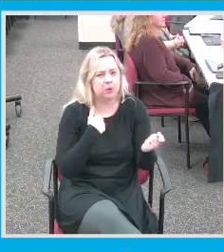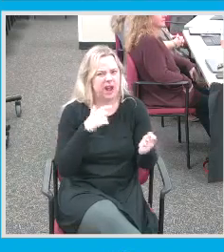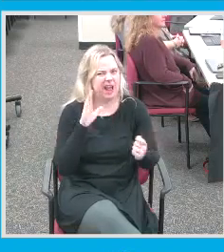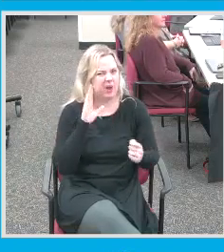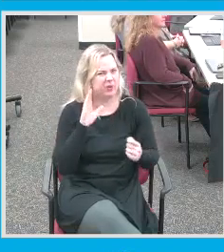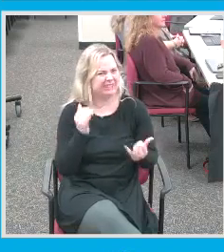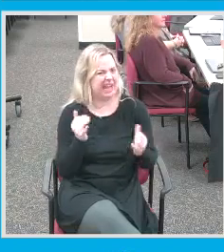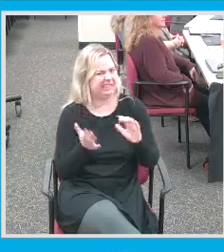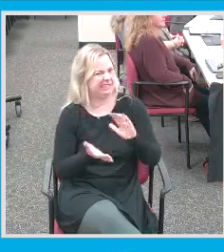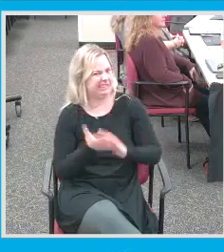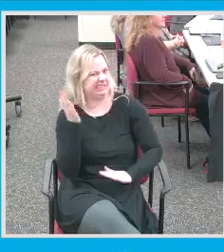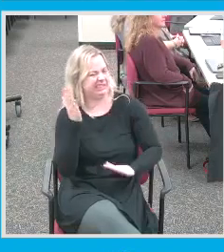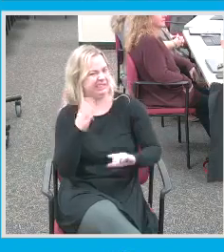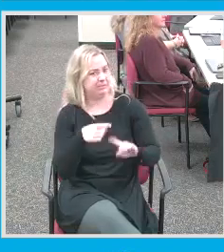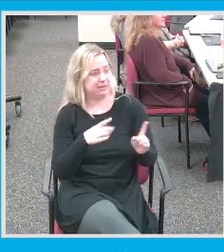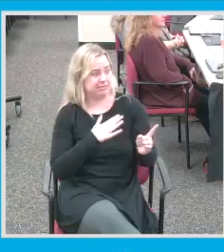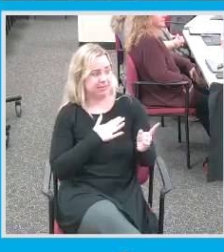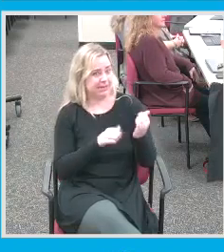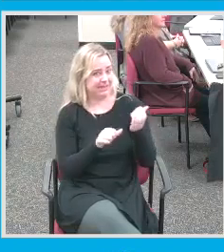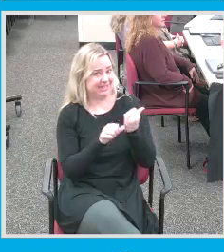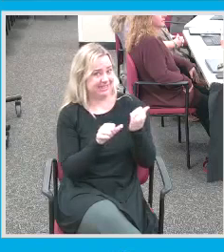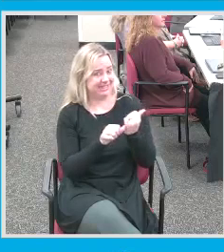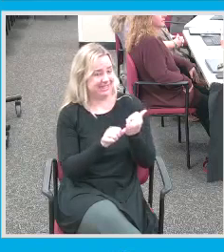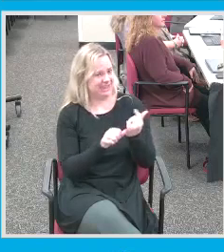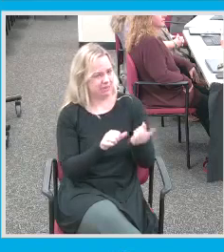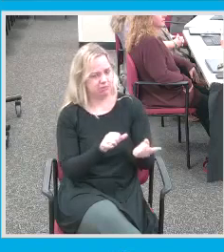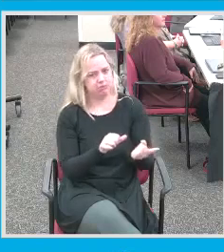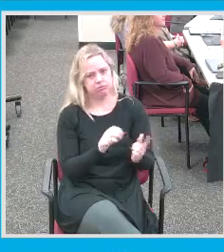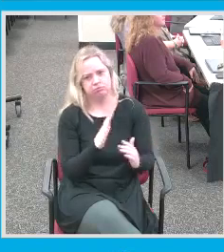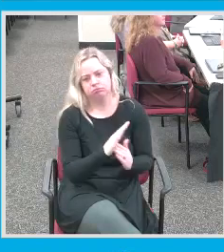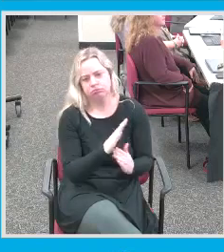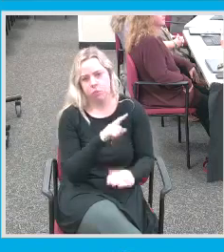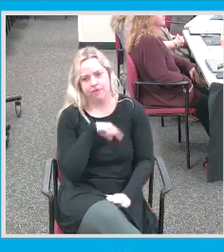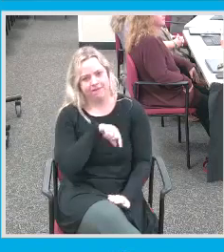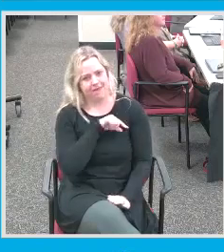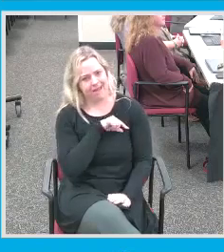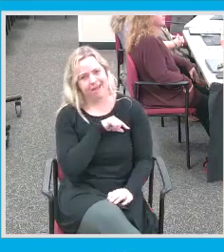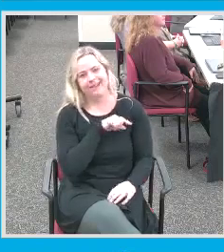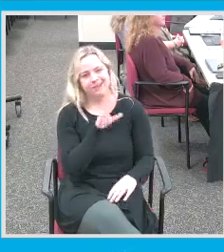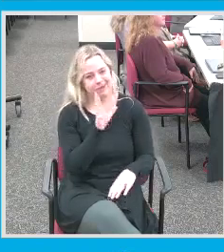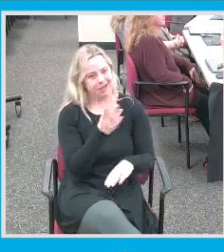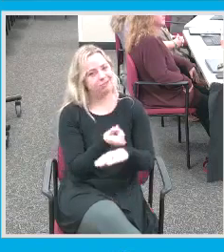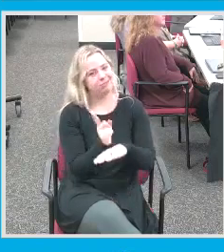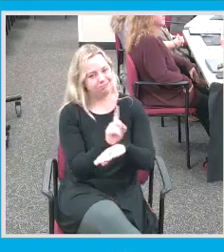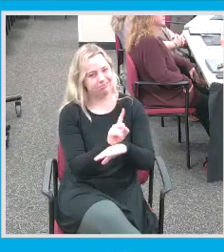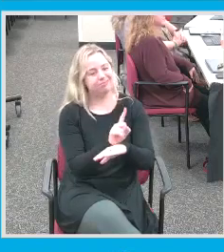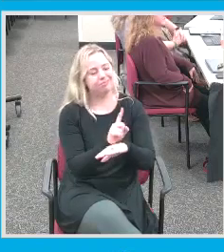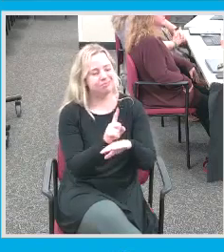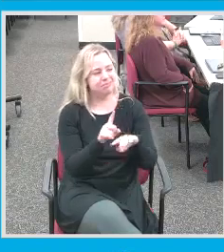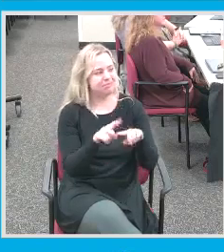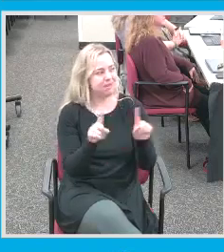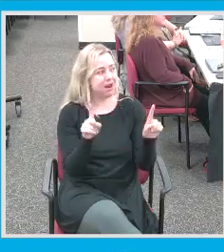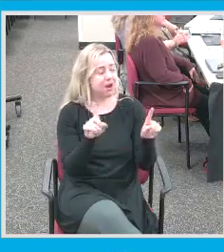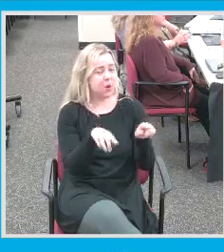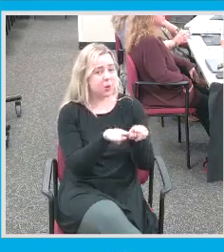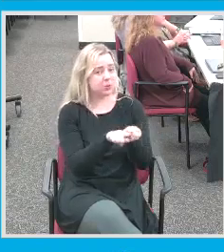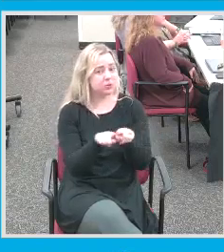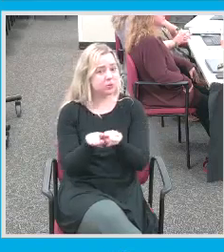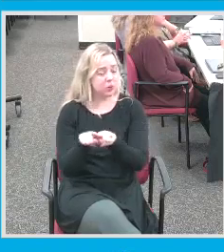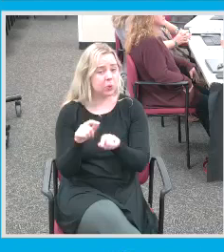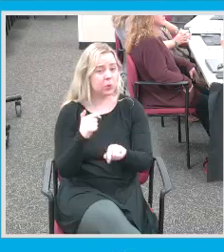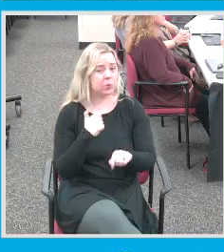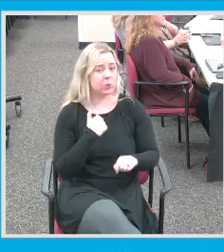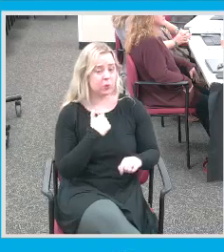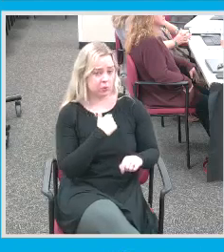Examiner, Dr. Russell Kinsley, is more than qualified to provide you all some information. But we also started, I